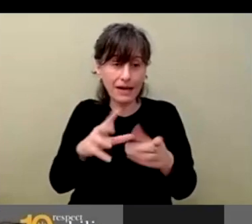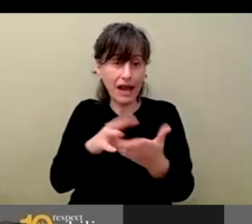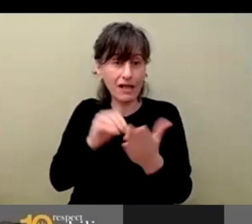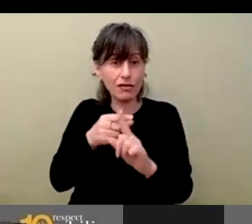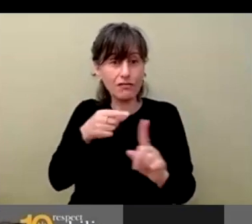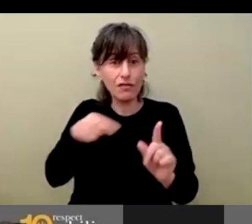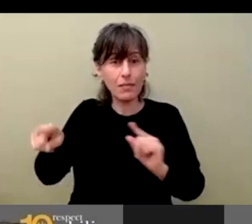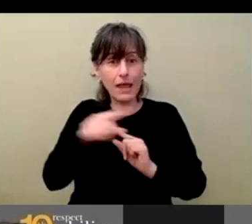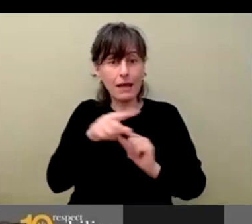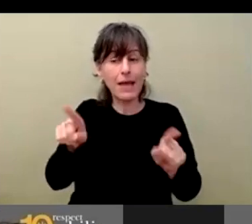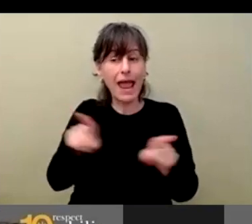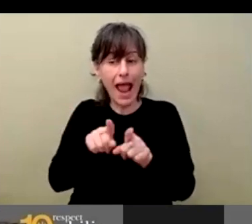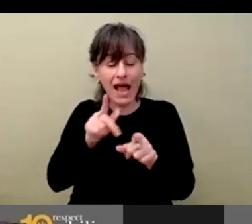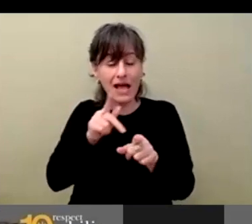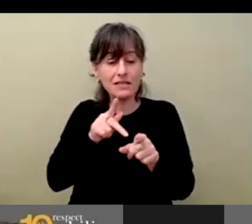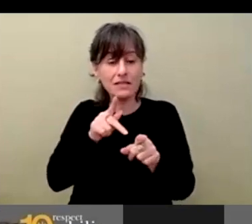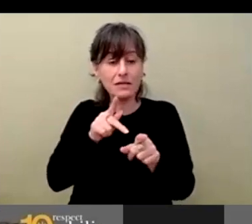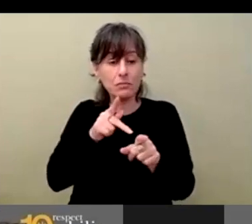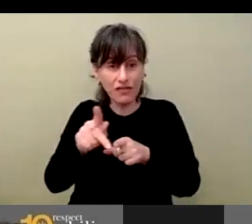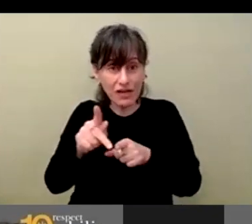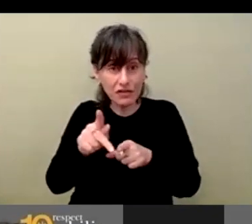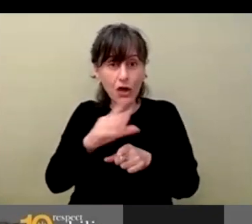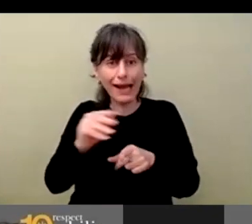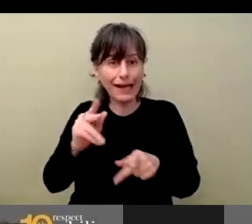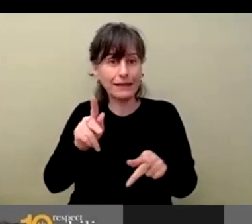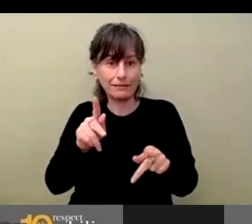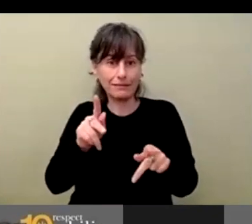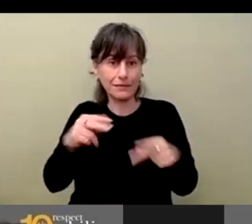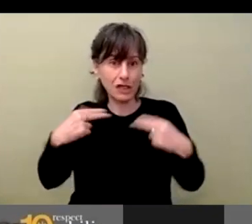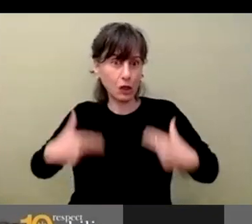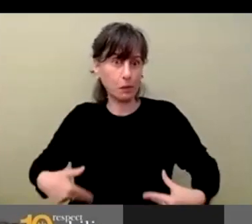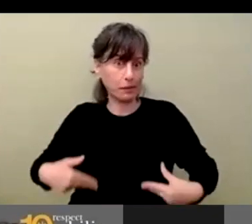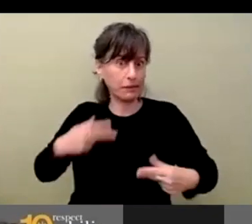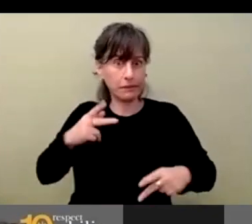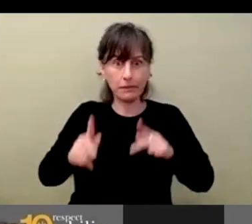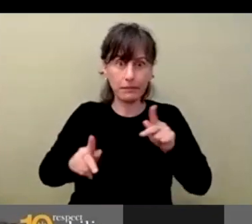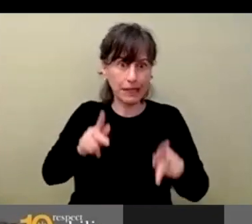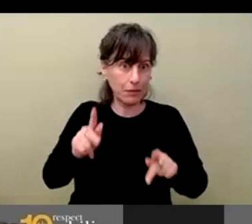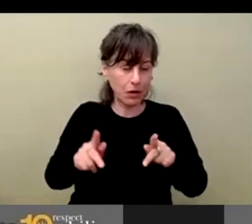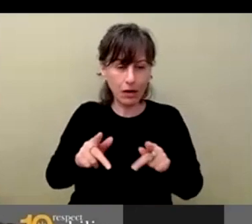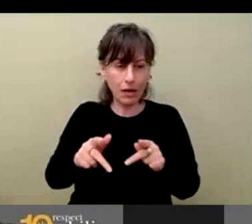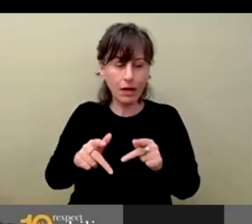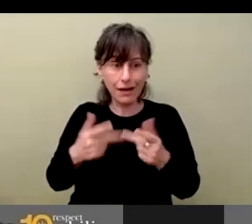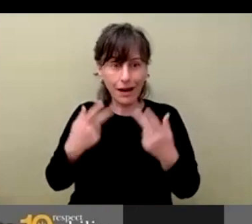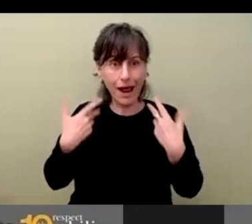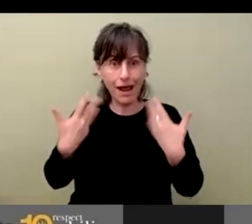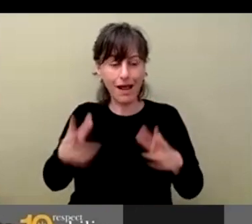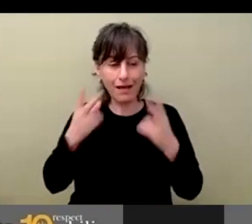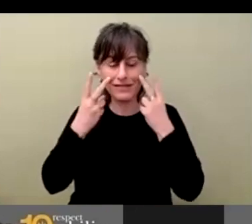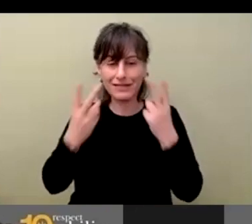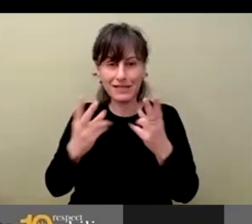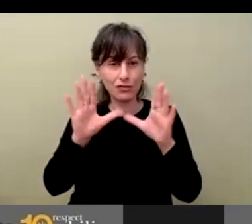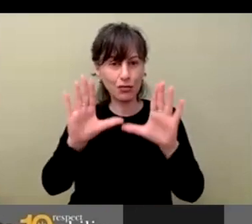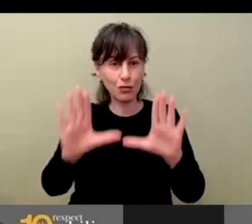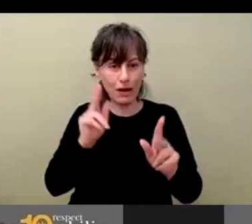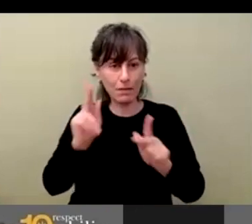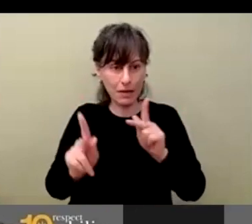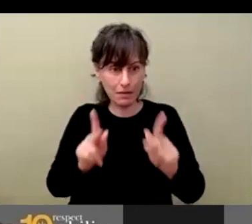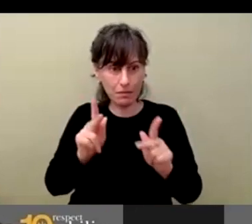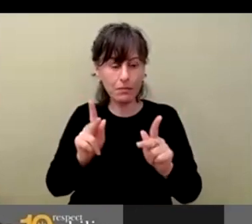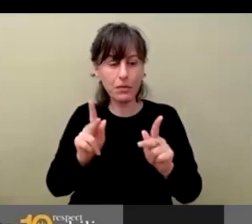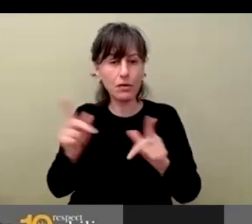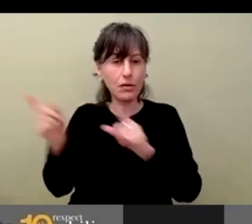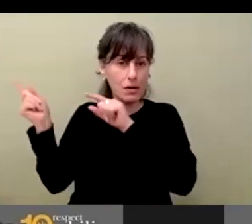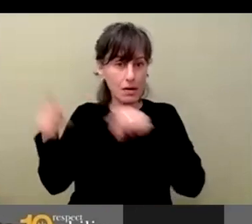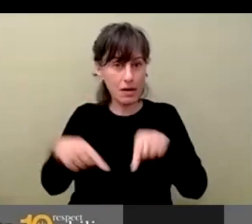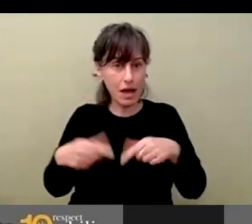as professionals and as people, I think is great. I've seen some great people come to